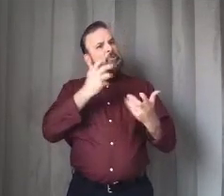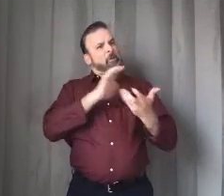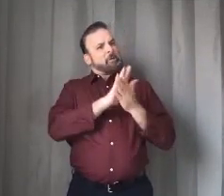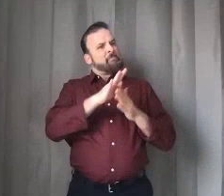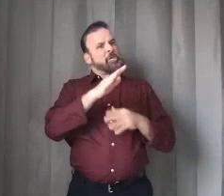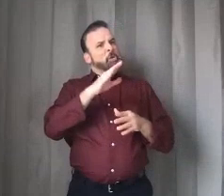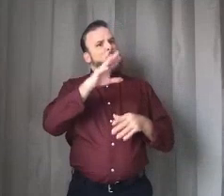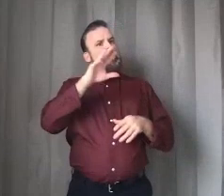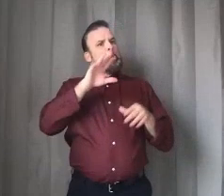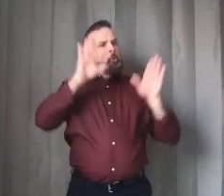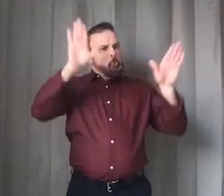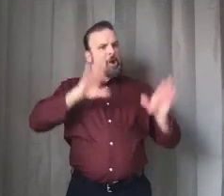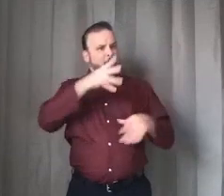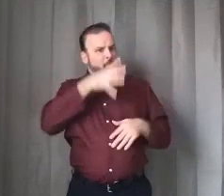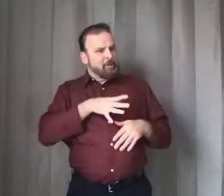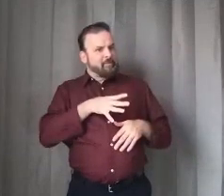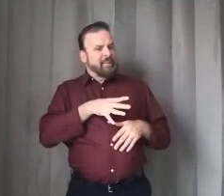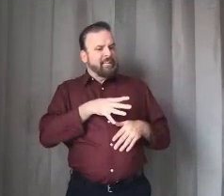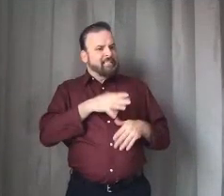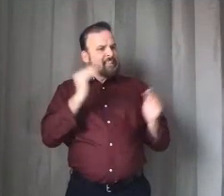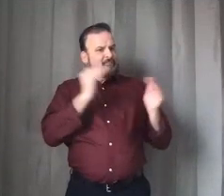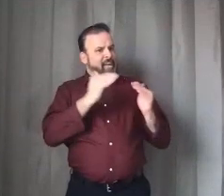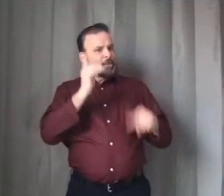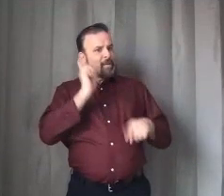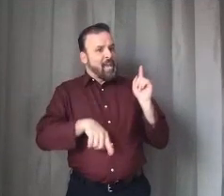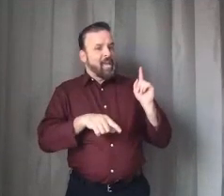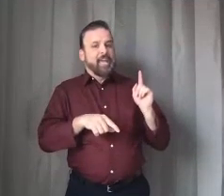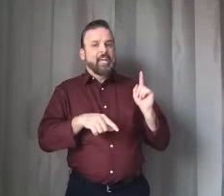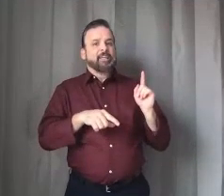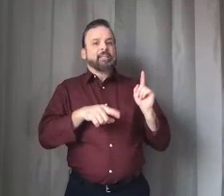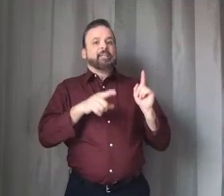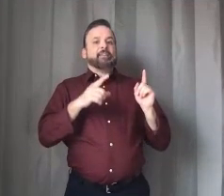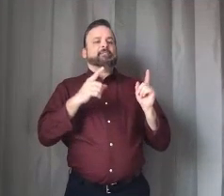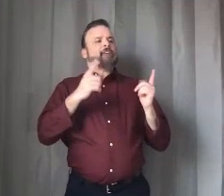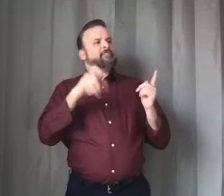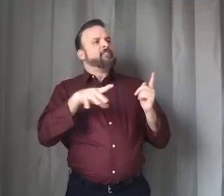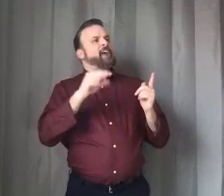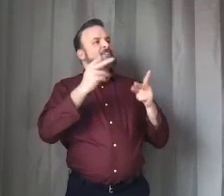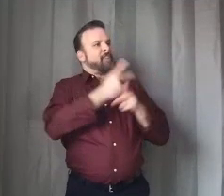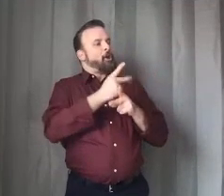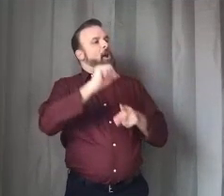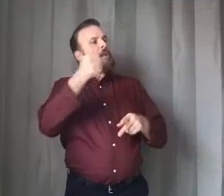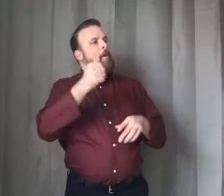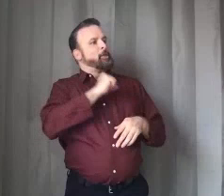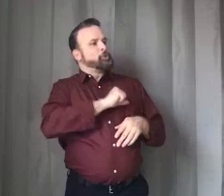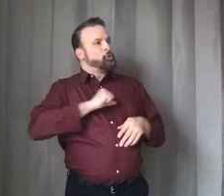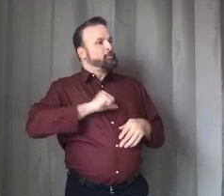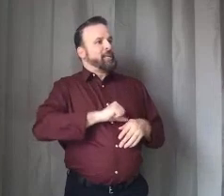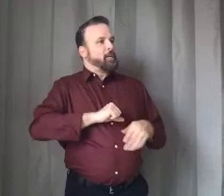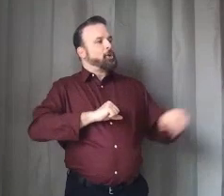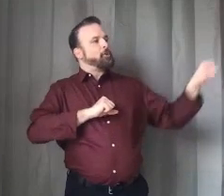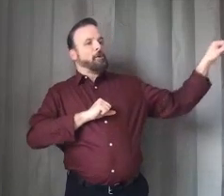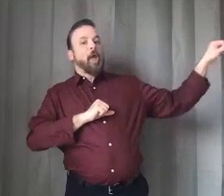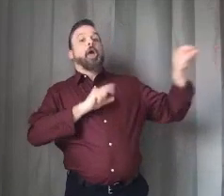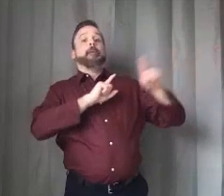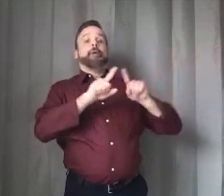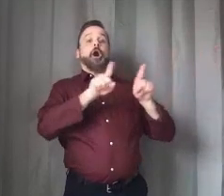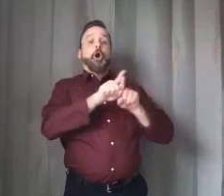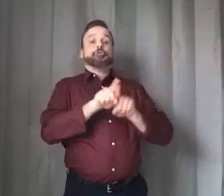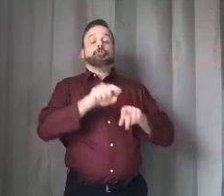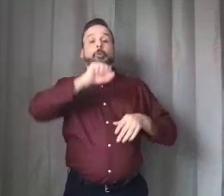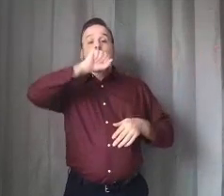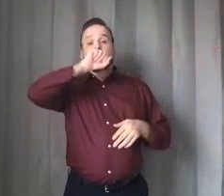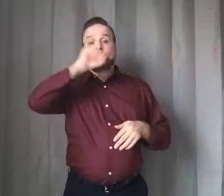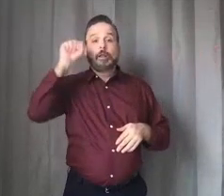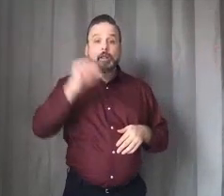Woman. It's not fair that, you can't, but I guess we're going to have to find another superhero. But I always liked her. But I always loved Cleopatra, but if I